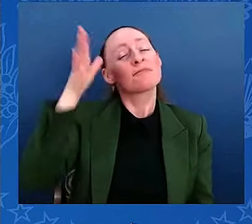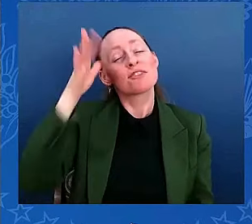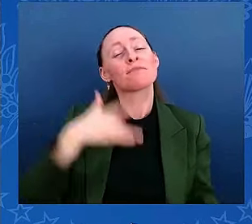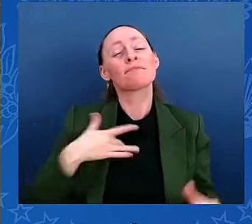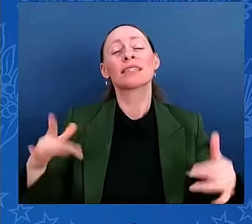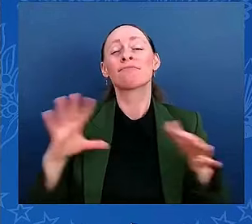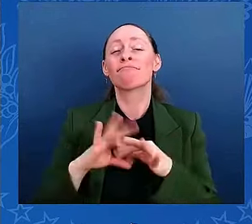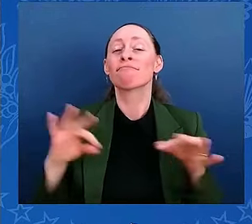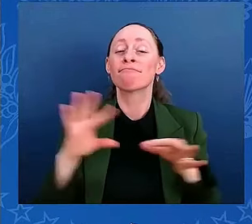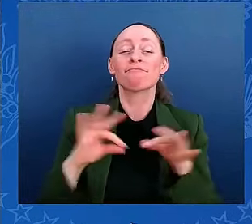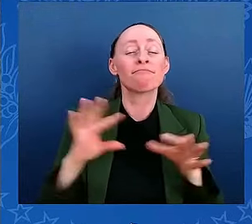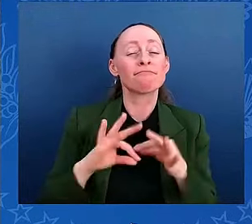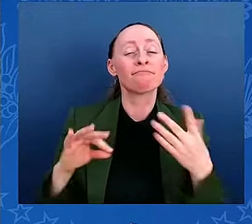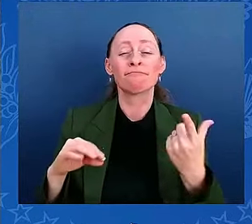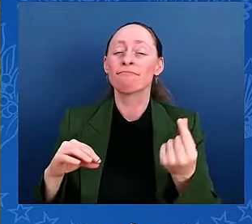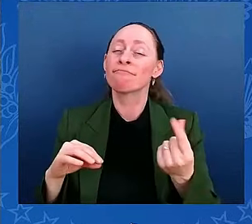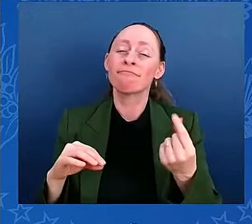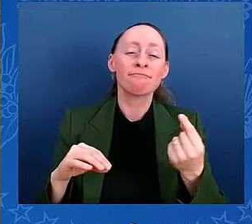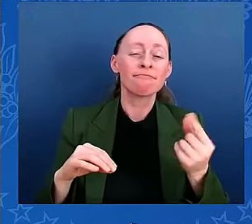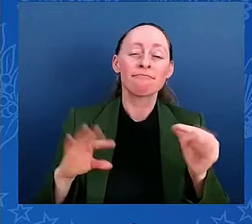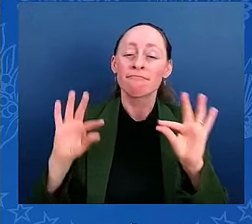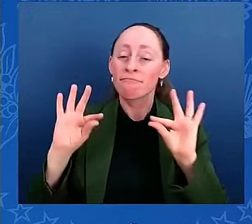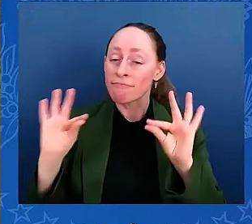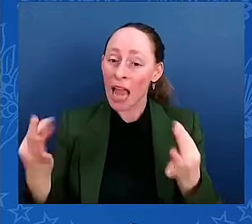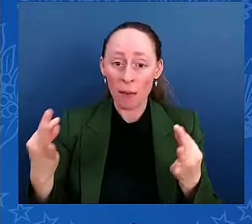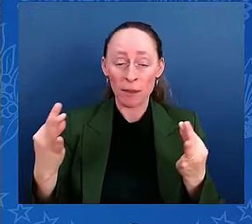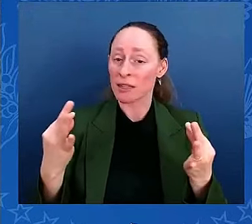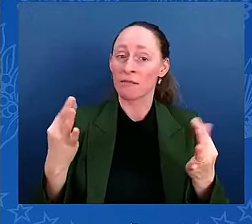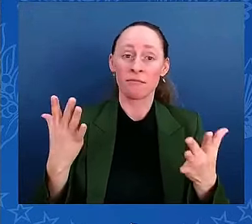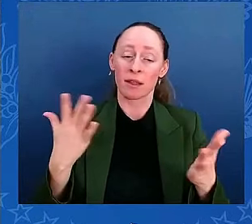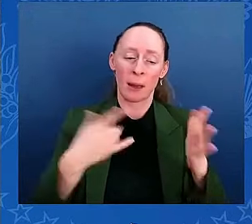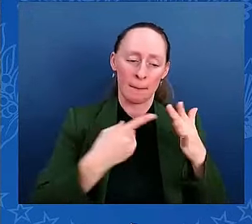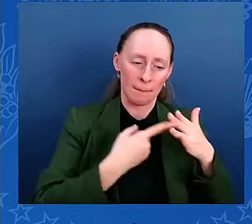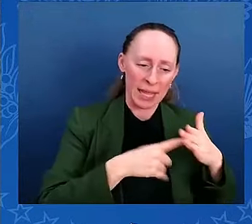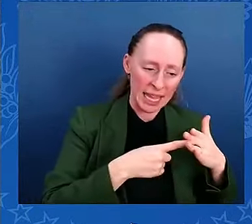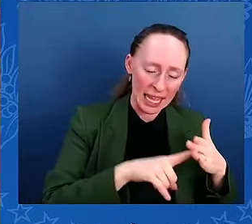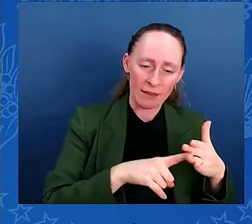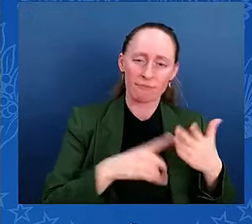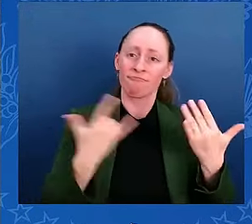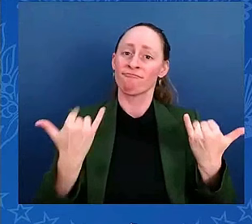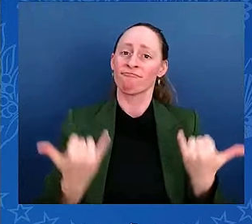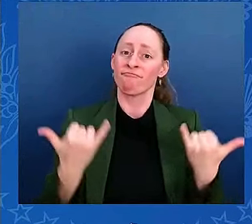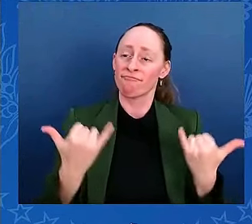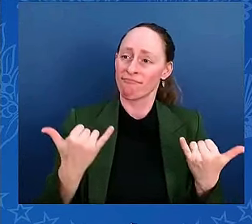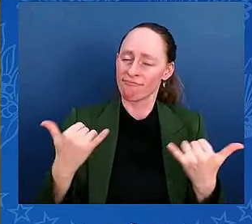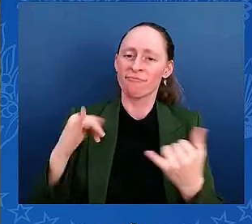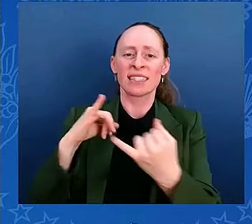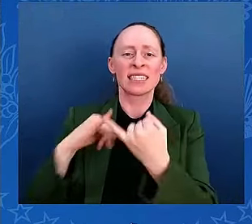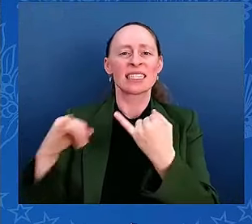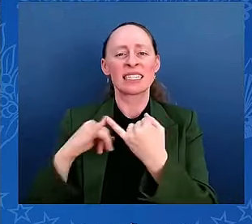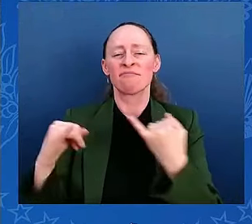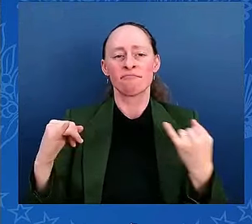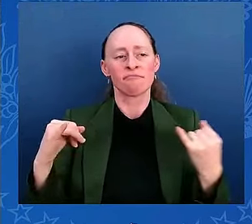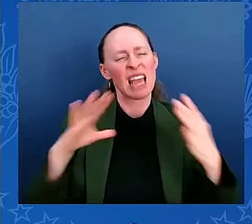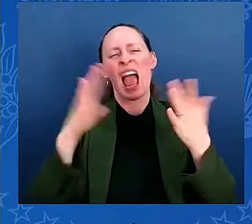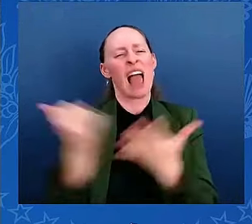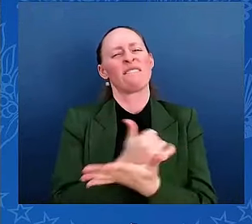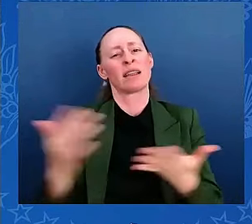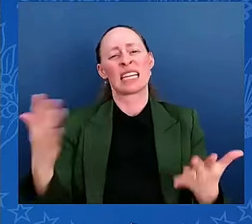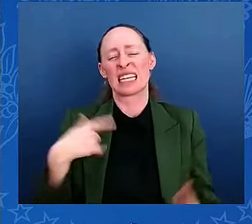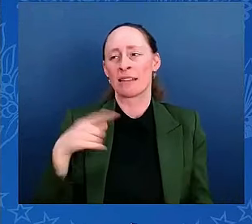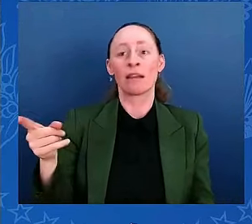beginning, the middle, and the end. Beginning, the middle, and the end. It's a faith that is carried through to today, both at home and